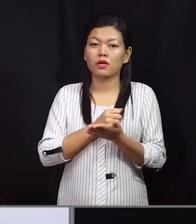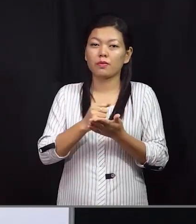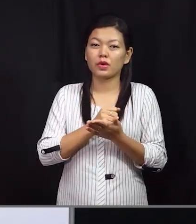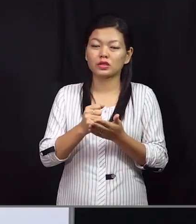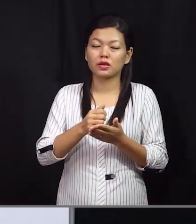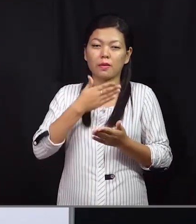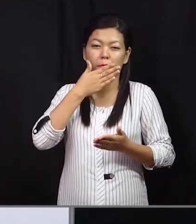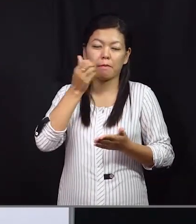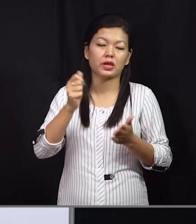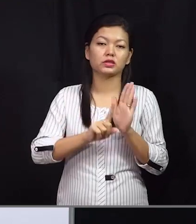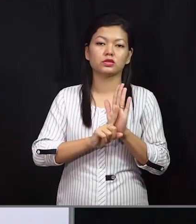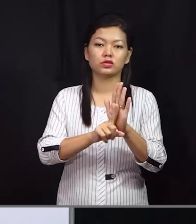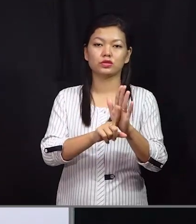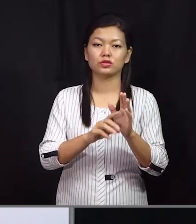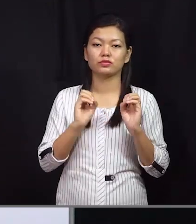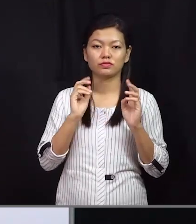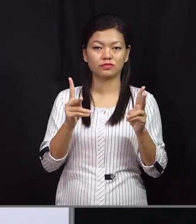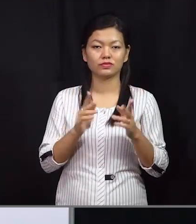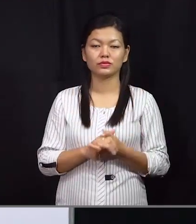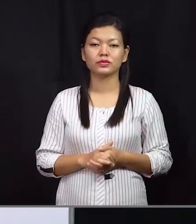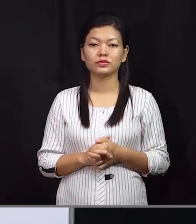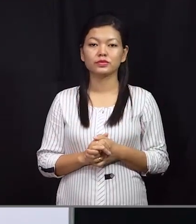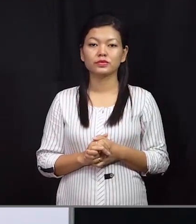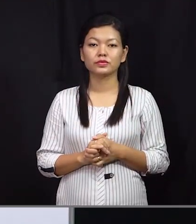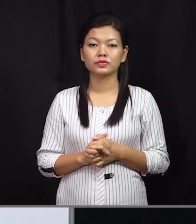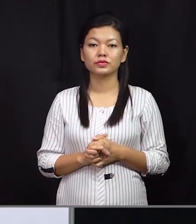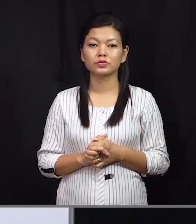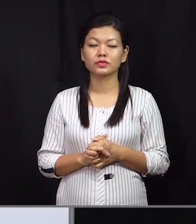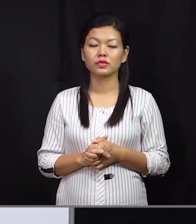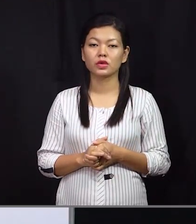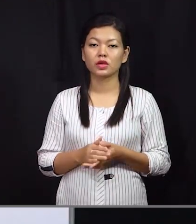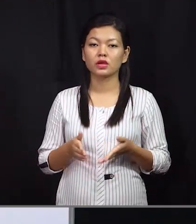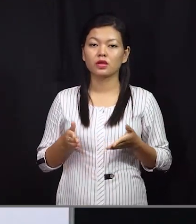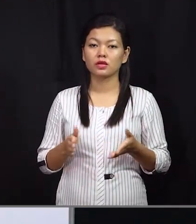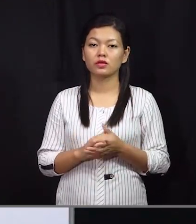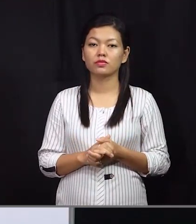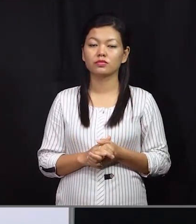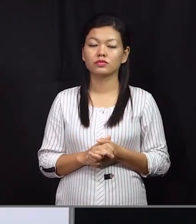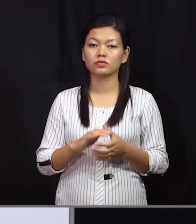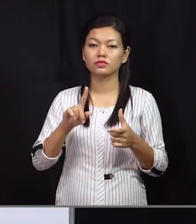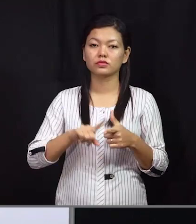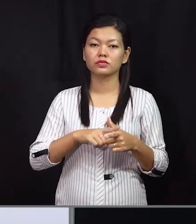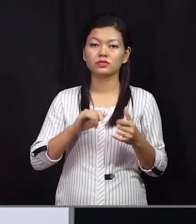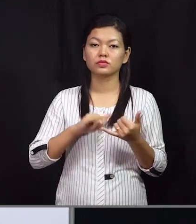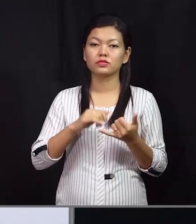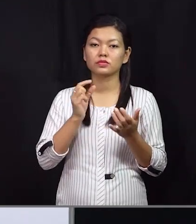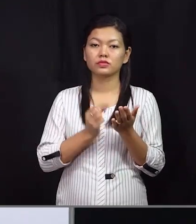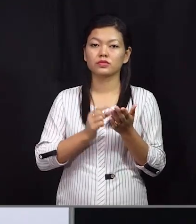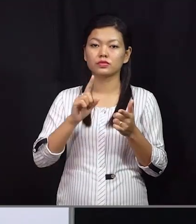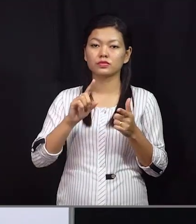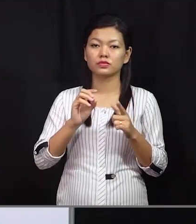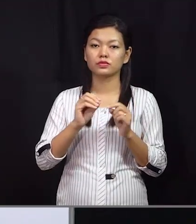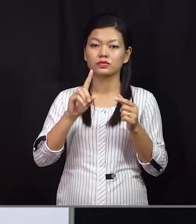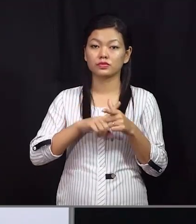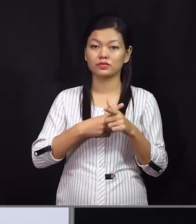concept that we are going to, I'm going to teach you now. So as I said that I'll be taking your business studies. So this is the book